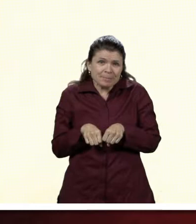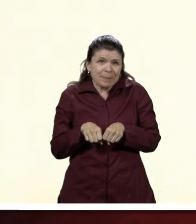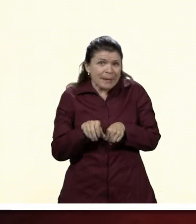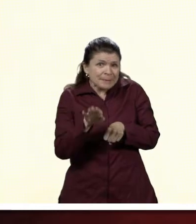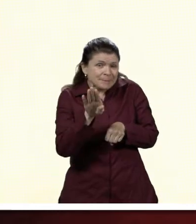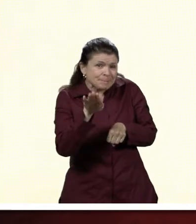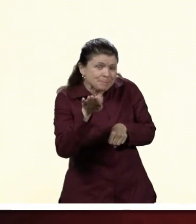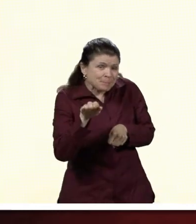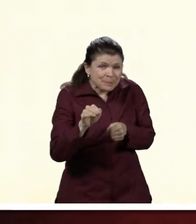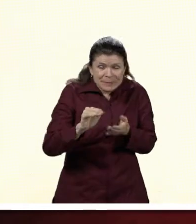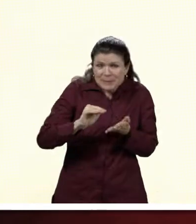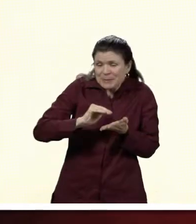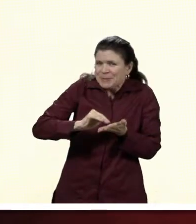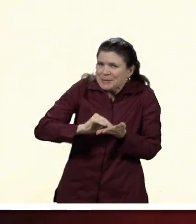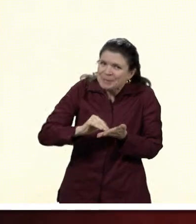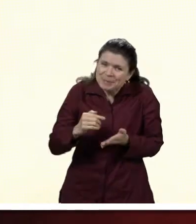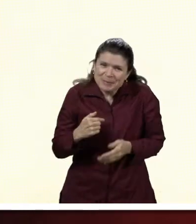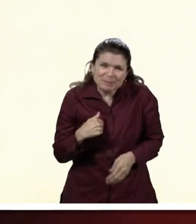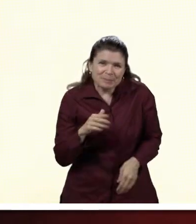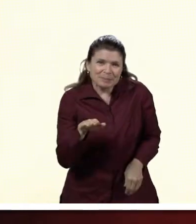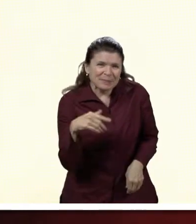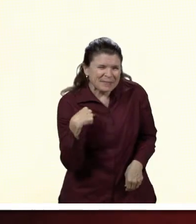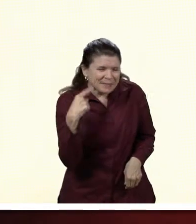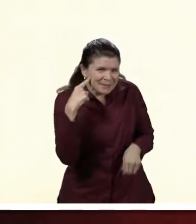I can help."